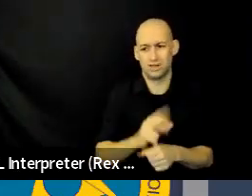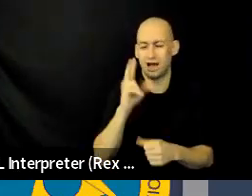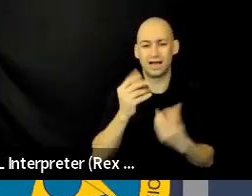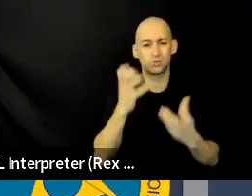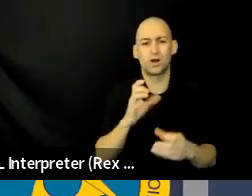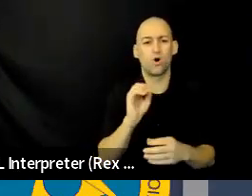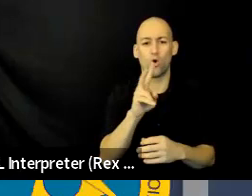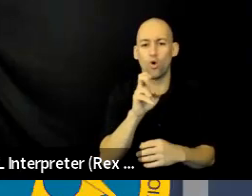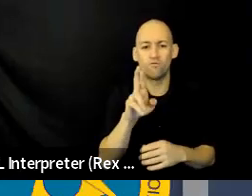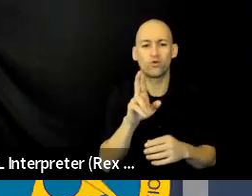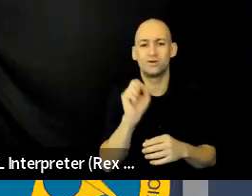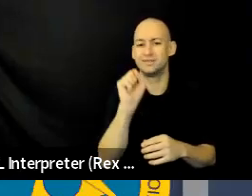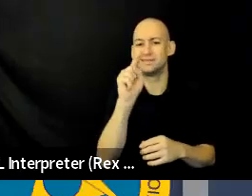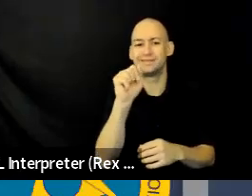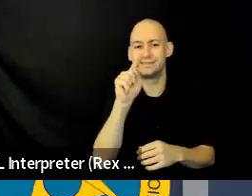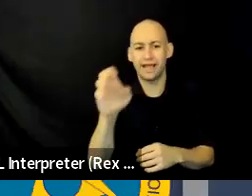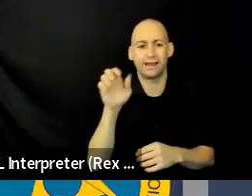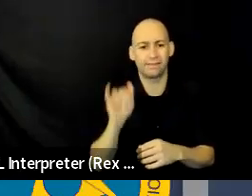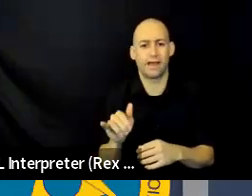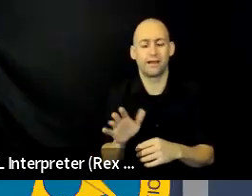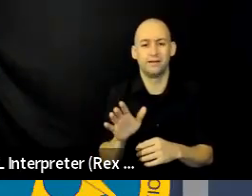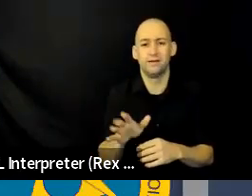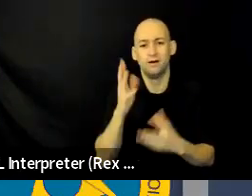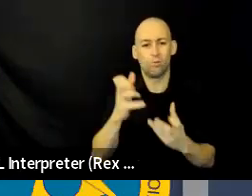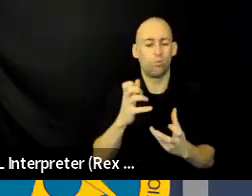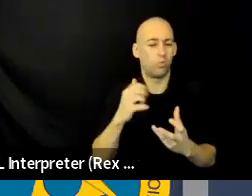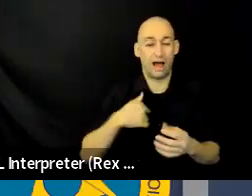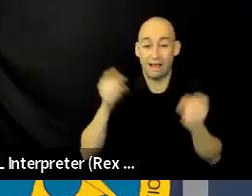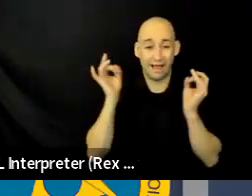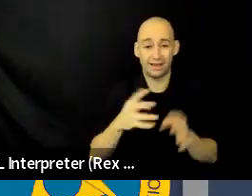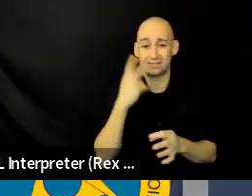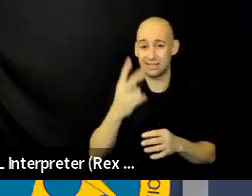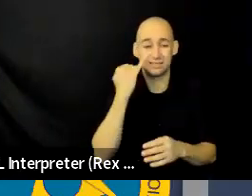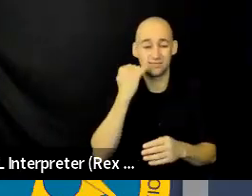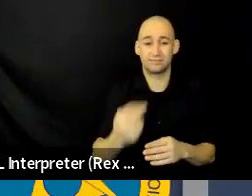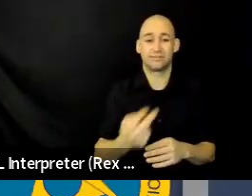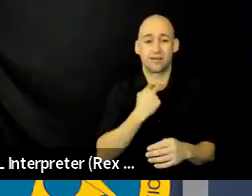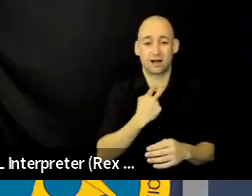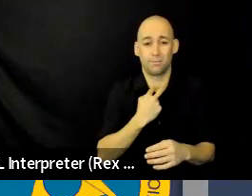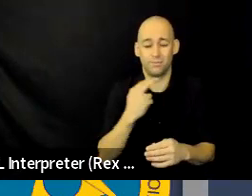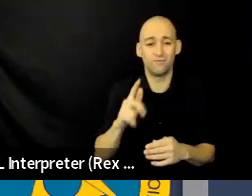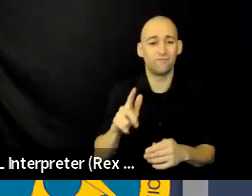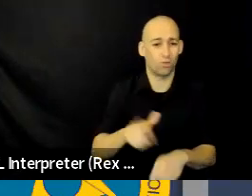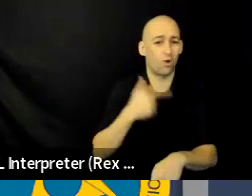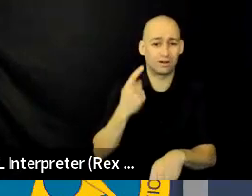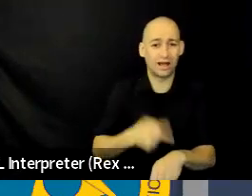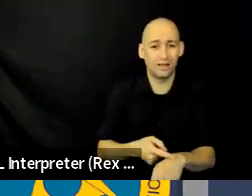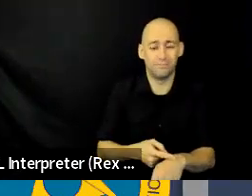overstate that. What I'd hate to see is for this to get bottled up for any length of time.